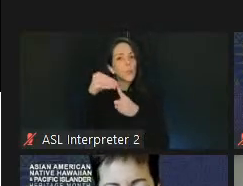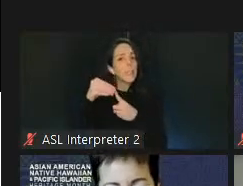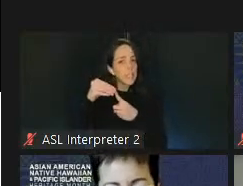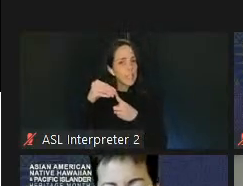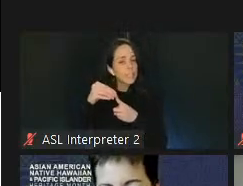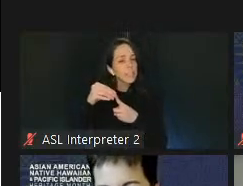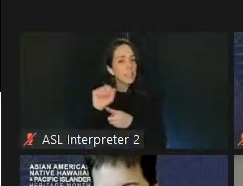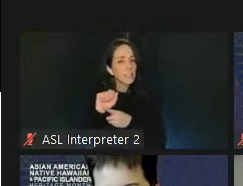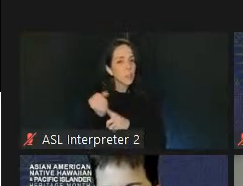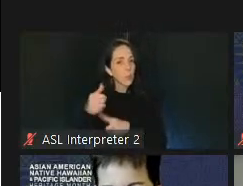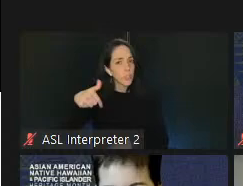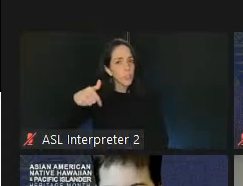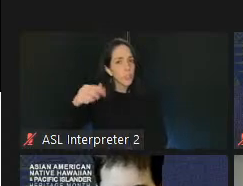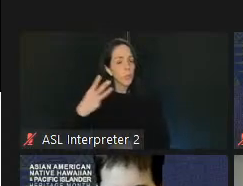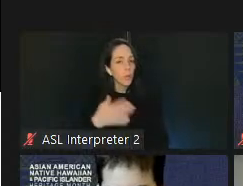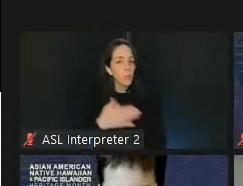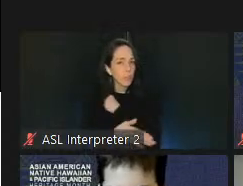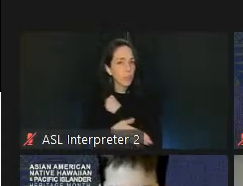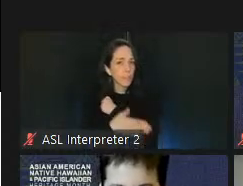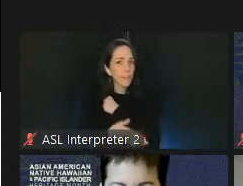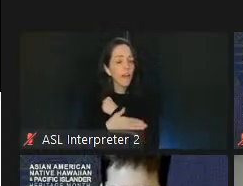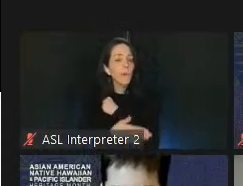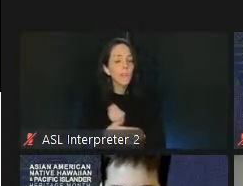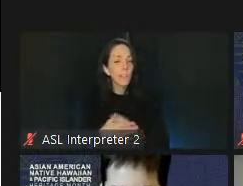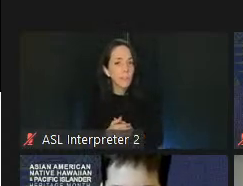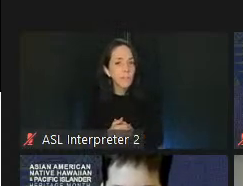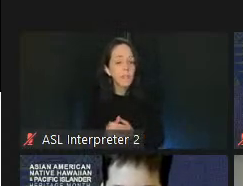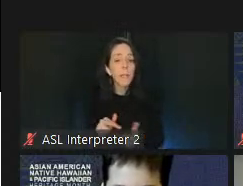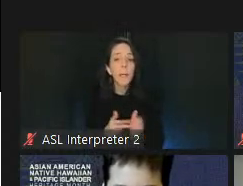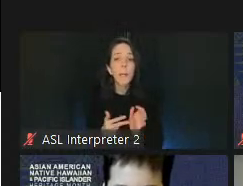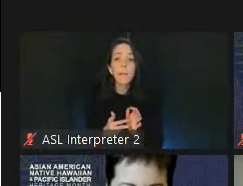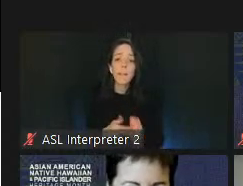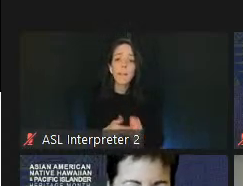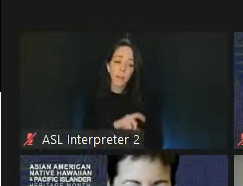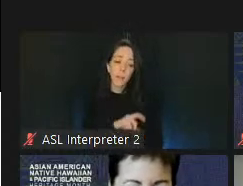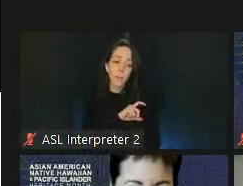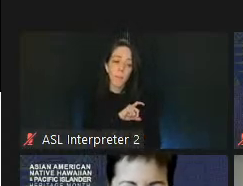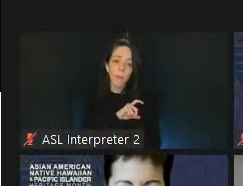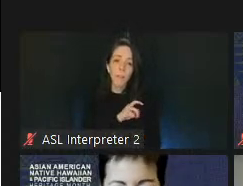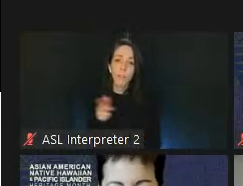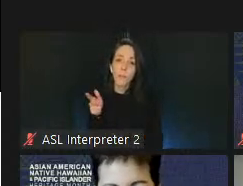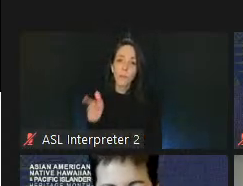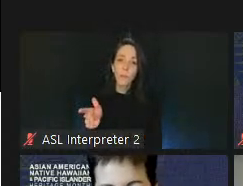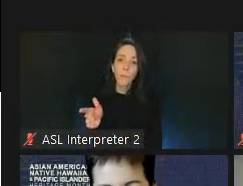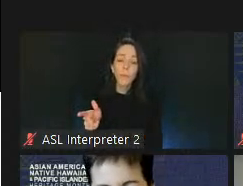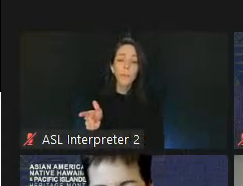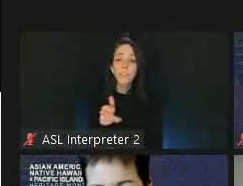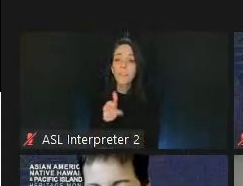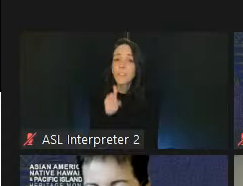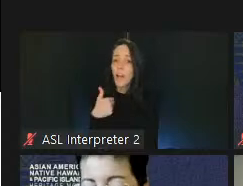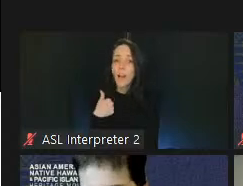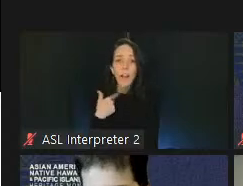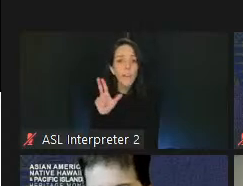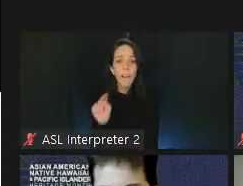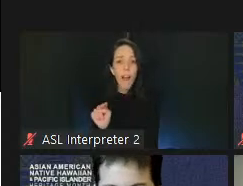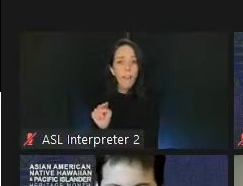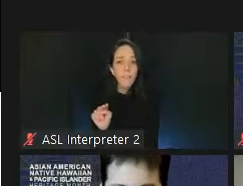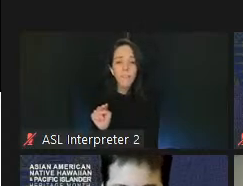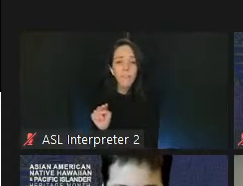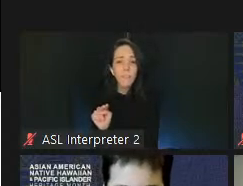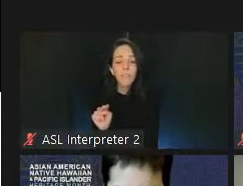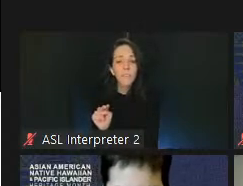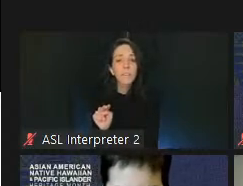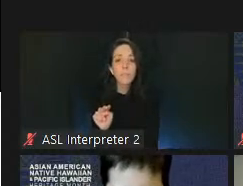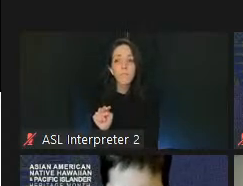unique situation here in Washington County where our patrol and probation officers do not carry guns. And they're only one of 2 counties who do